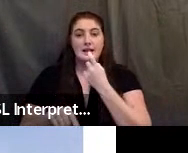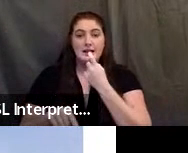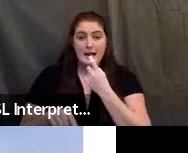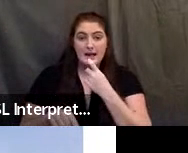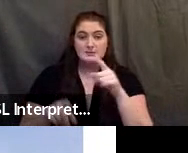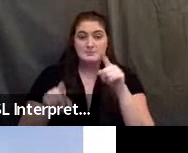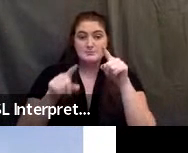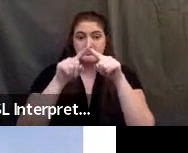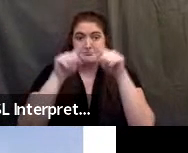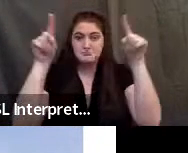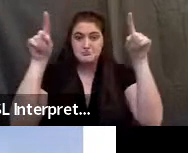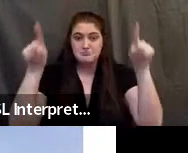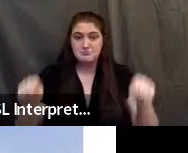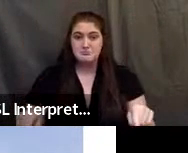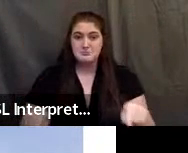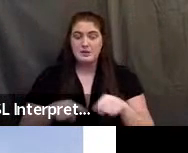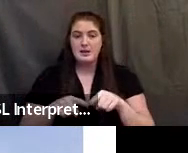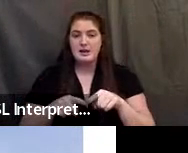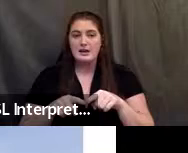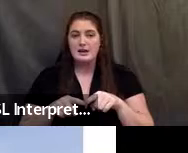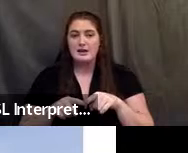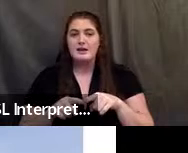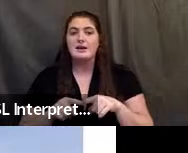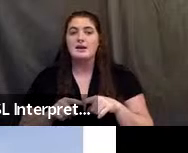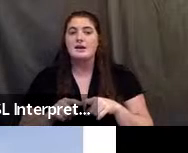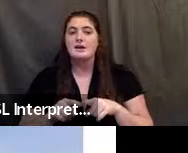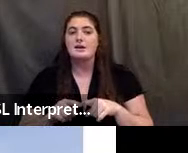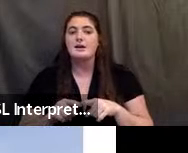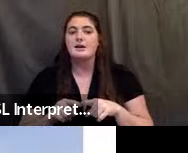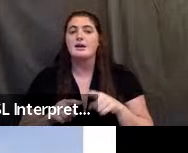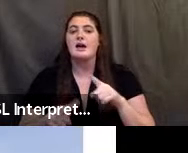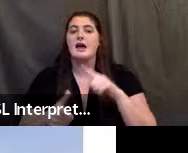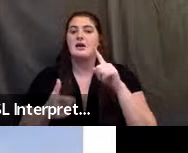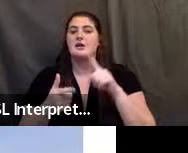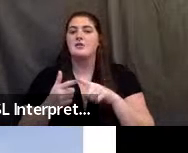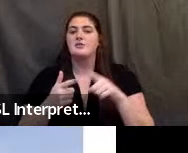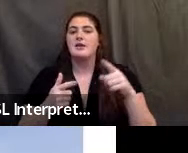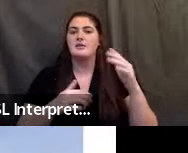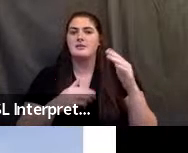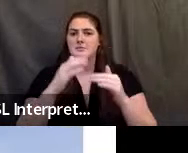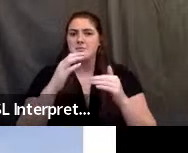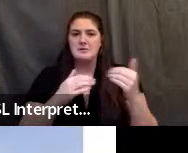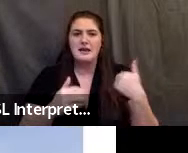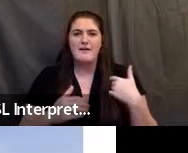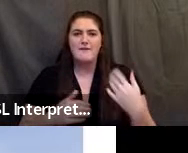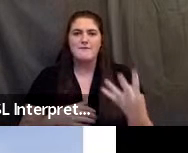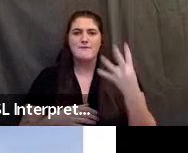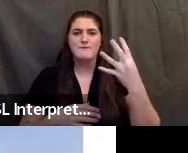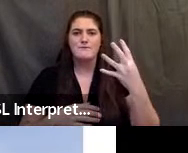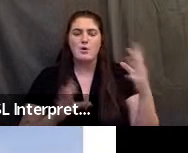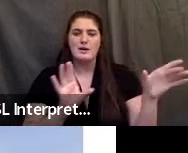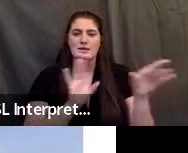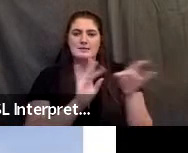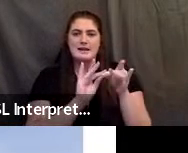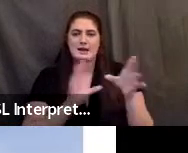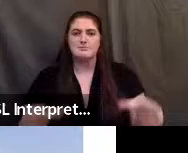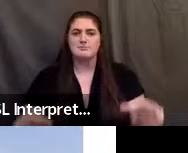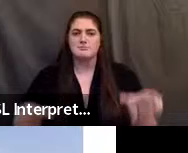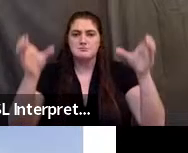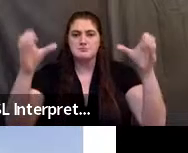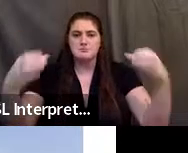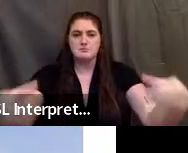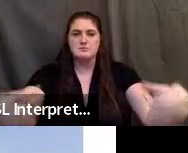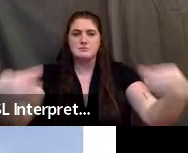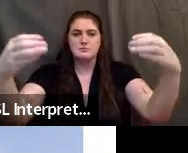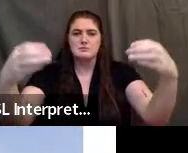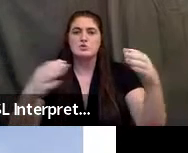And then the masonry pieces, there are 4 of them and they attach to it. Is that correct? Yes, I essentially at the